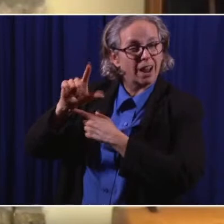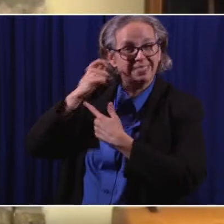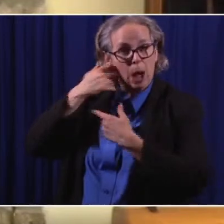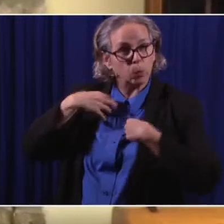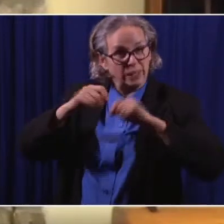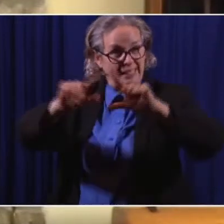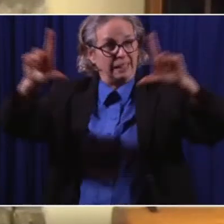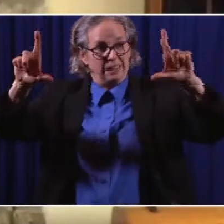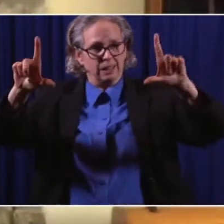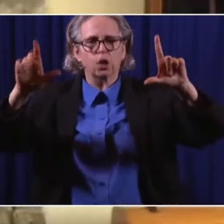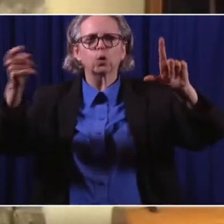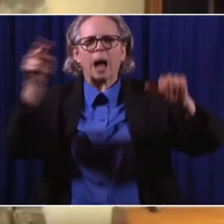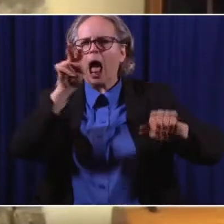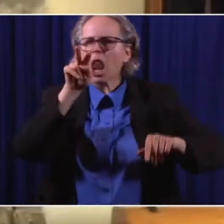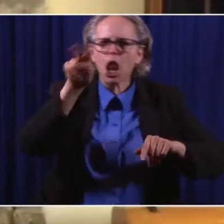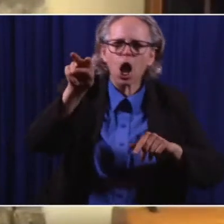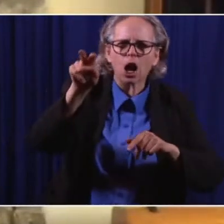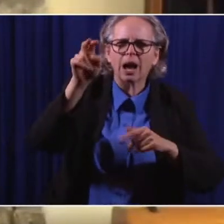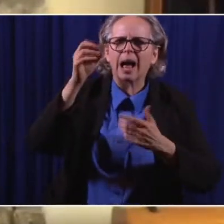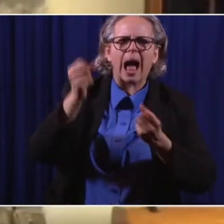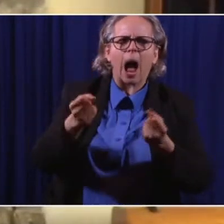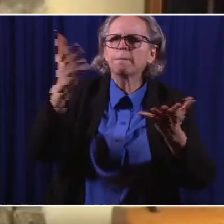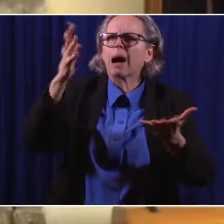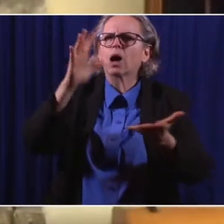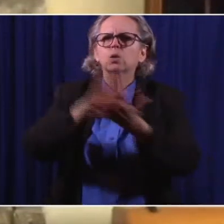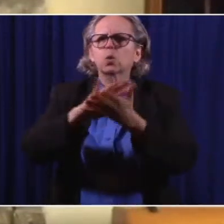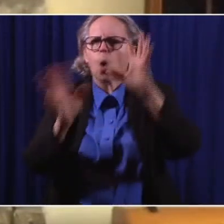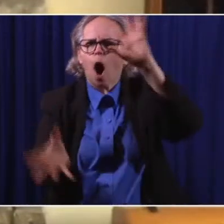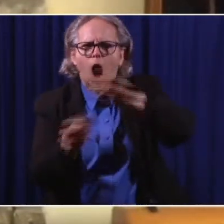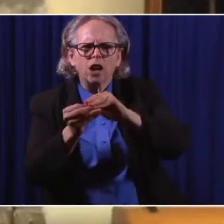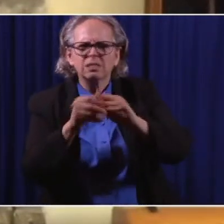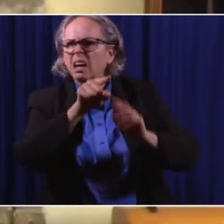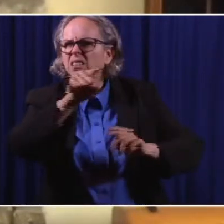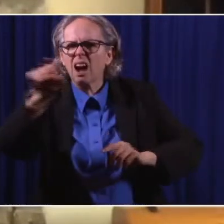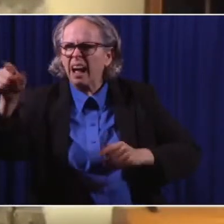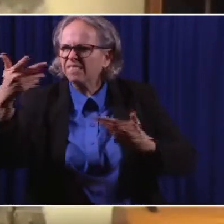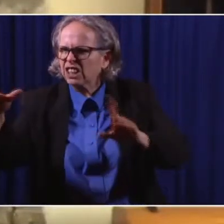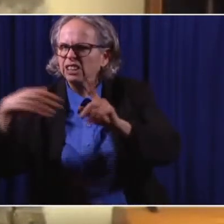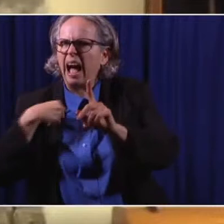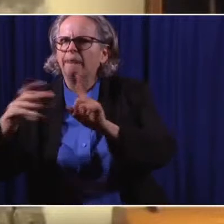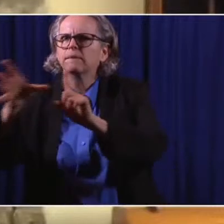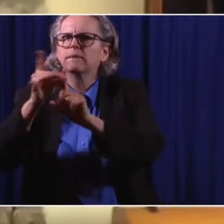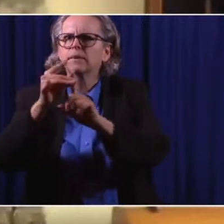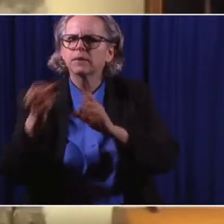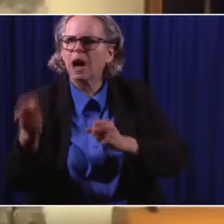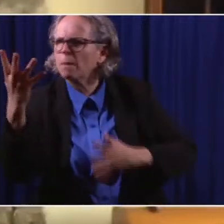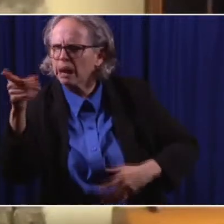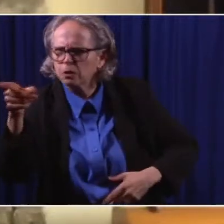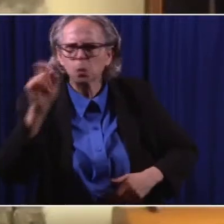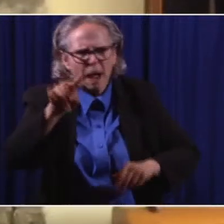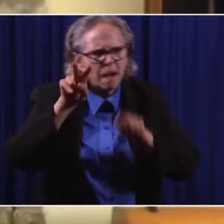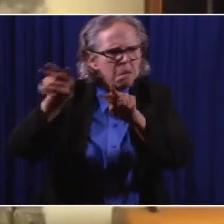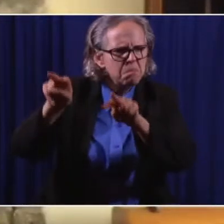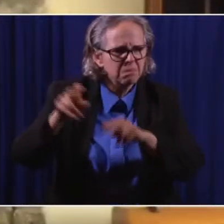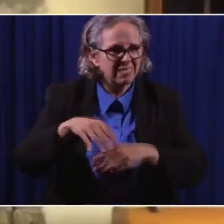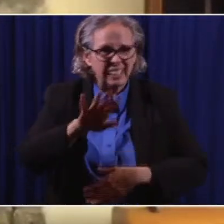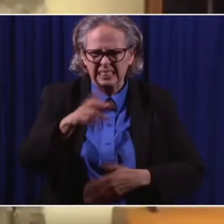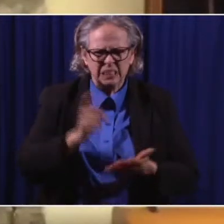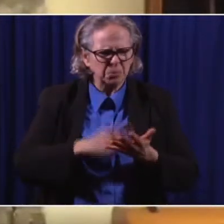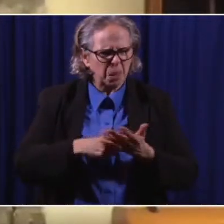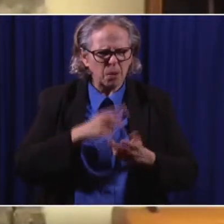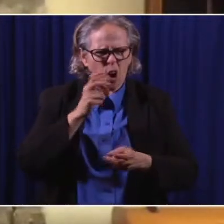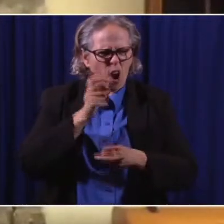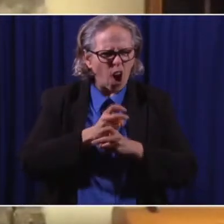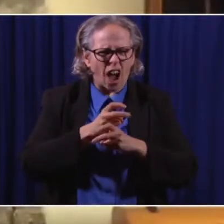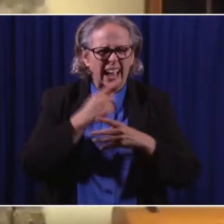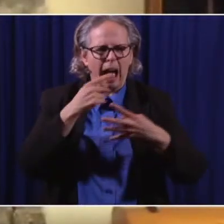of those cases, you have to drill down and look at every case, but in some of those, they may be school related, but they may not have occurred in school.